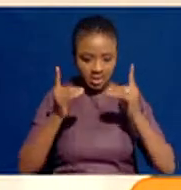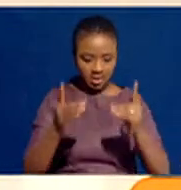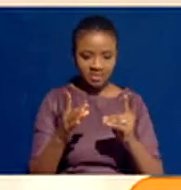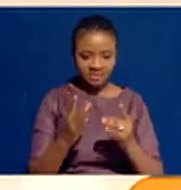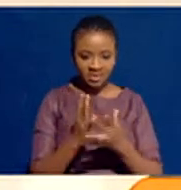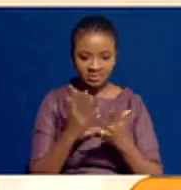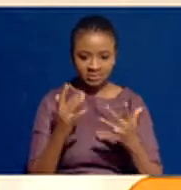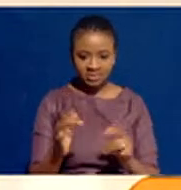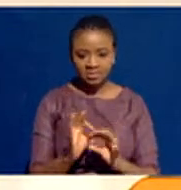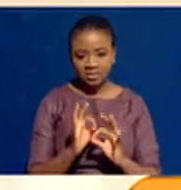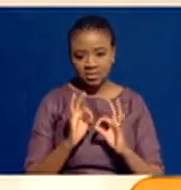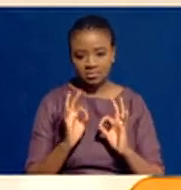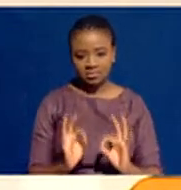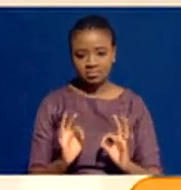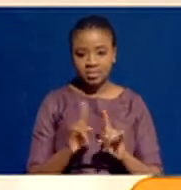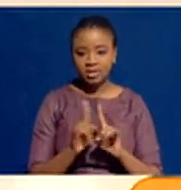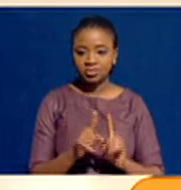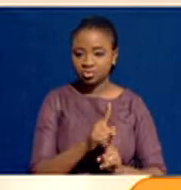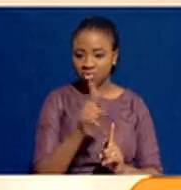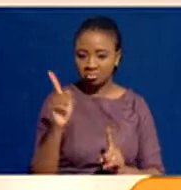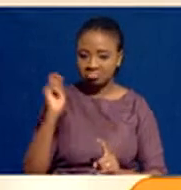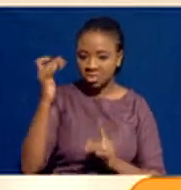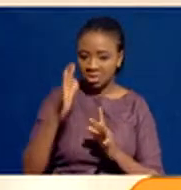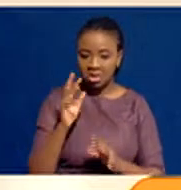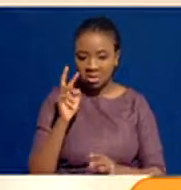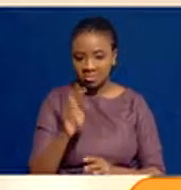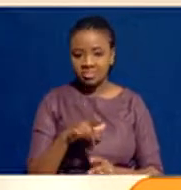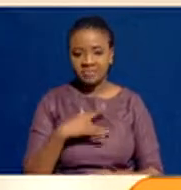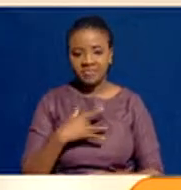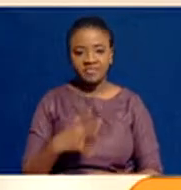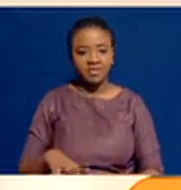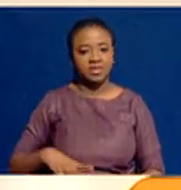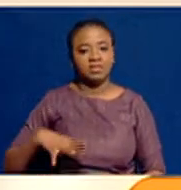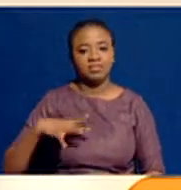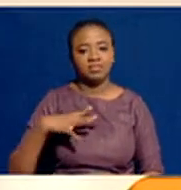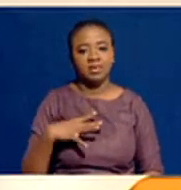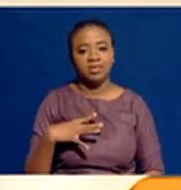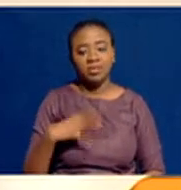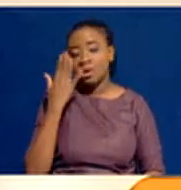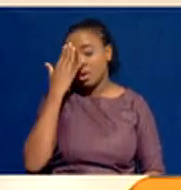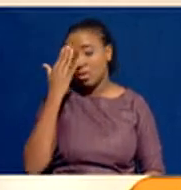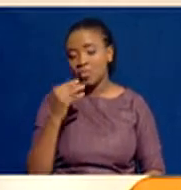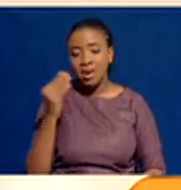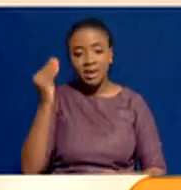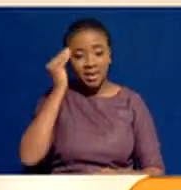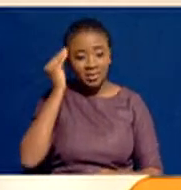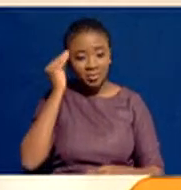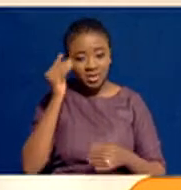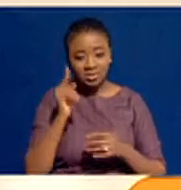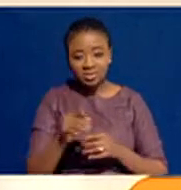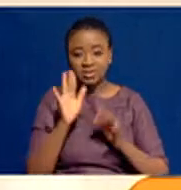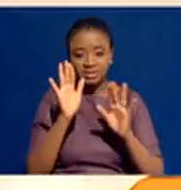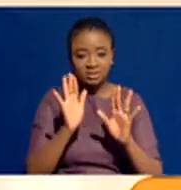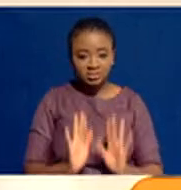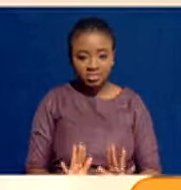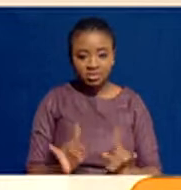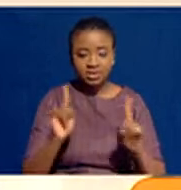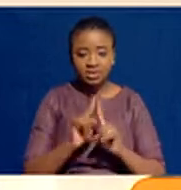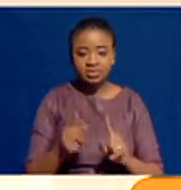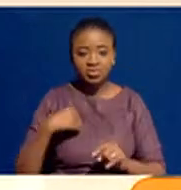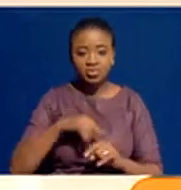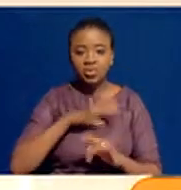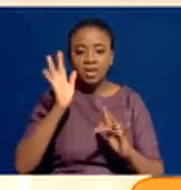that Kenyans will be proud about, because, Your Excellency, education is key, and we cannot be